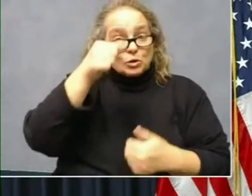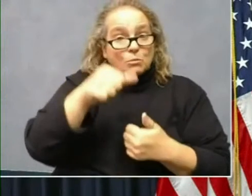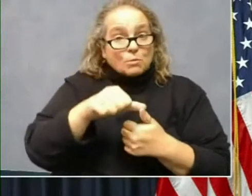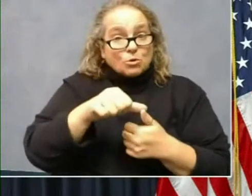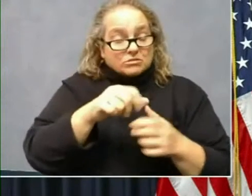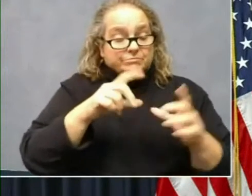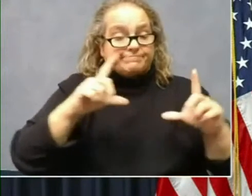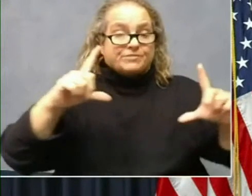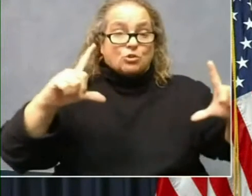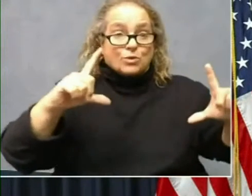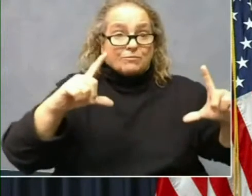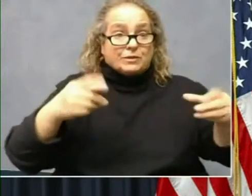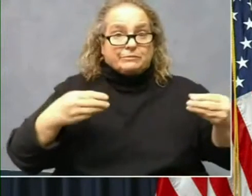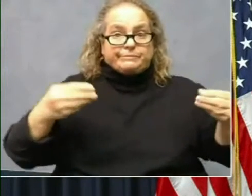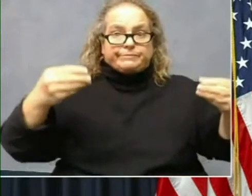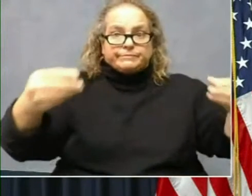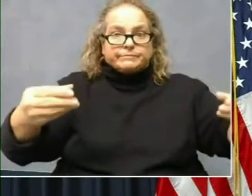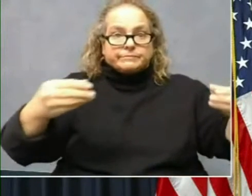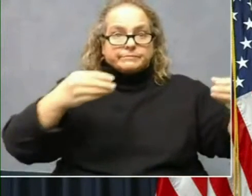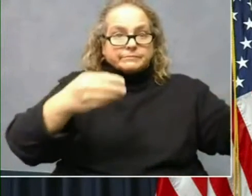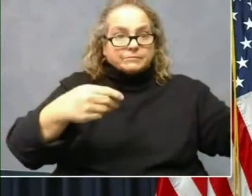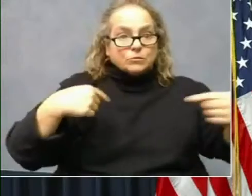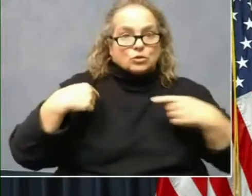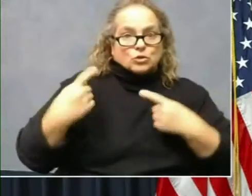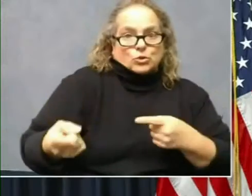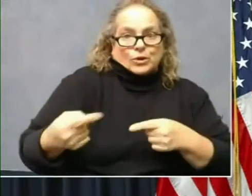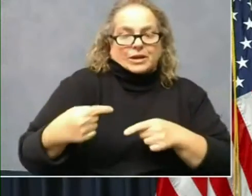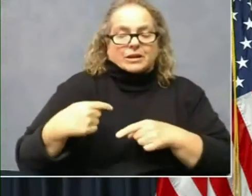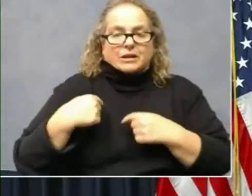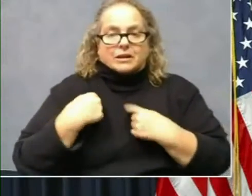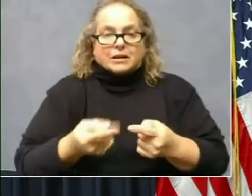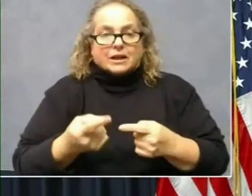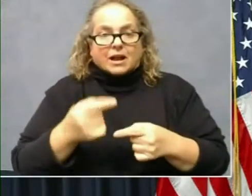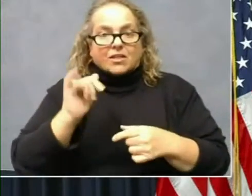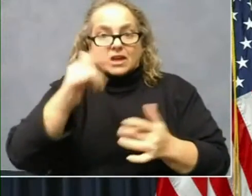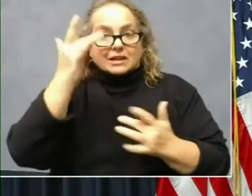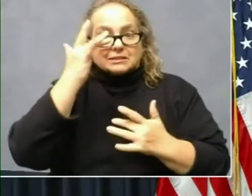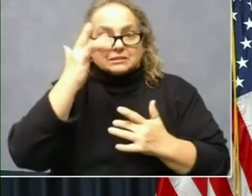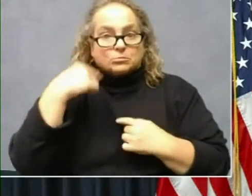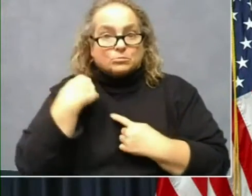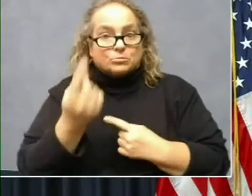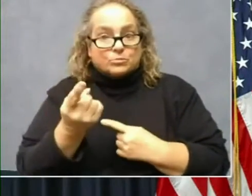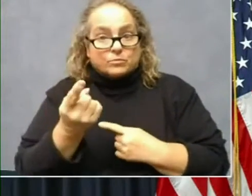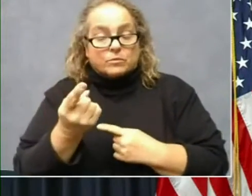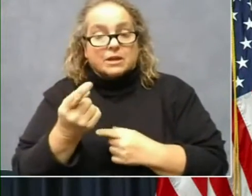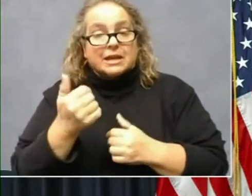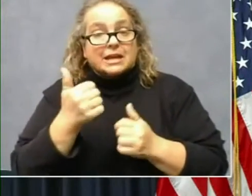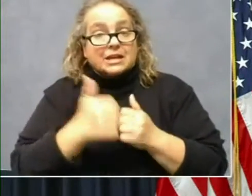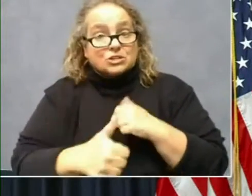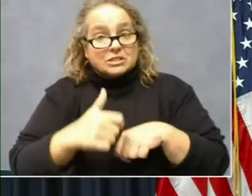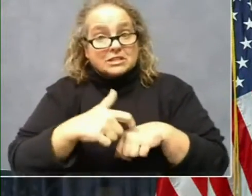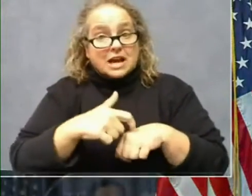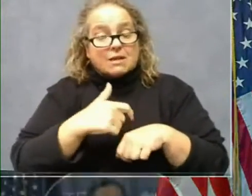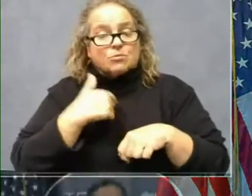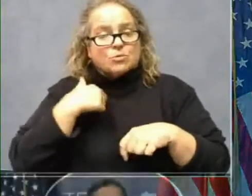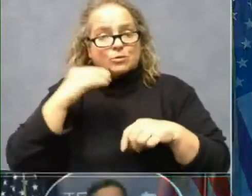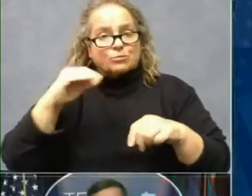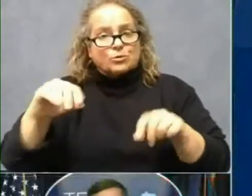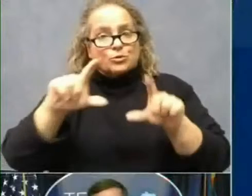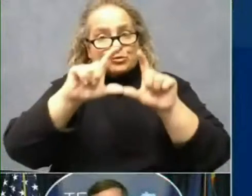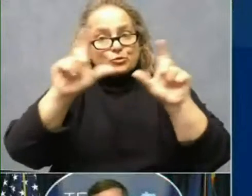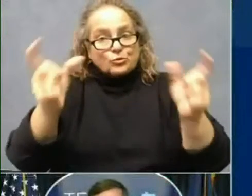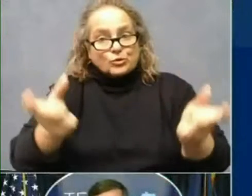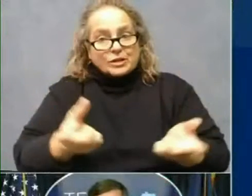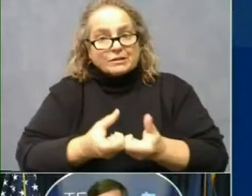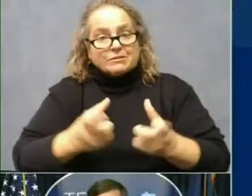of this pandemic before. And in each one, we hung a wreath. And in each one, it was just a very small group